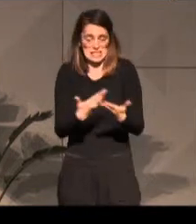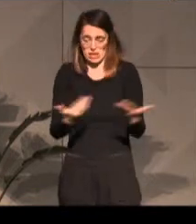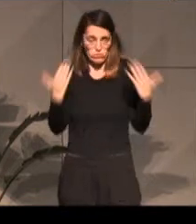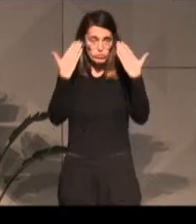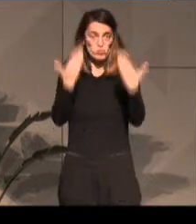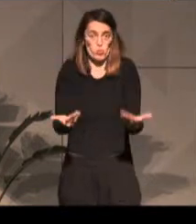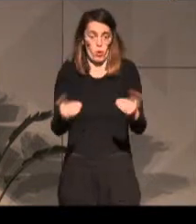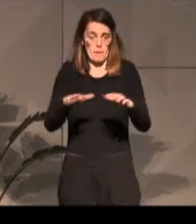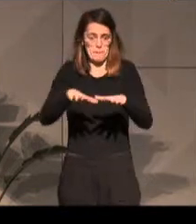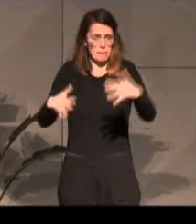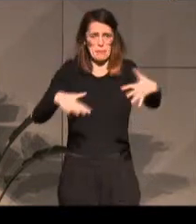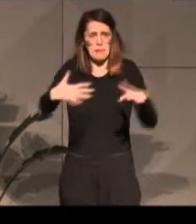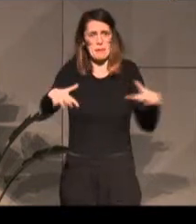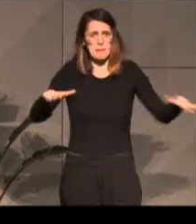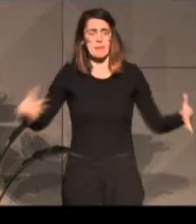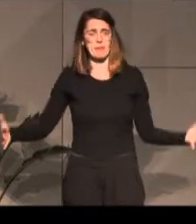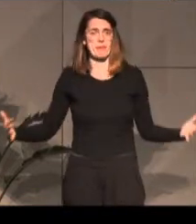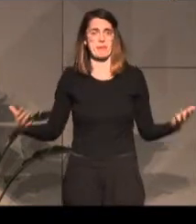31st.